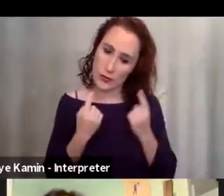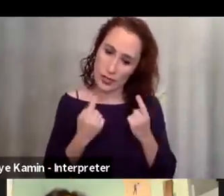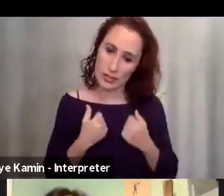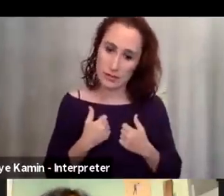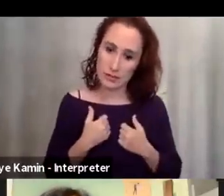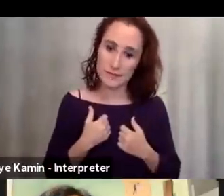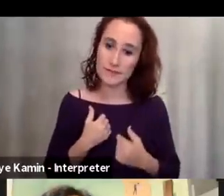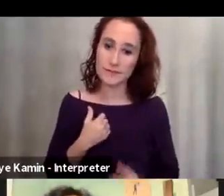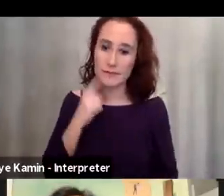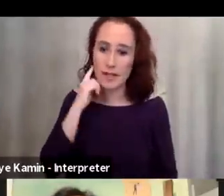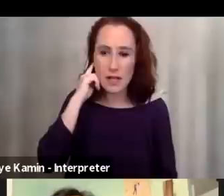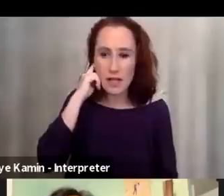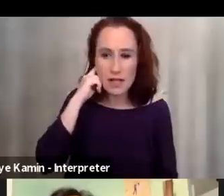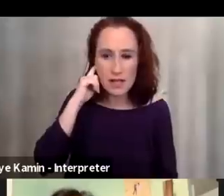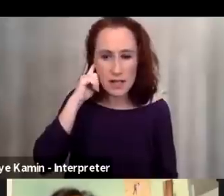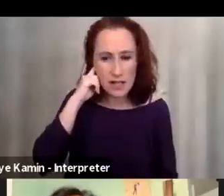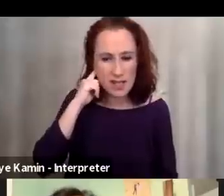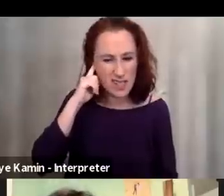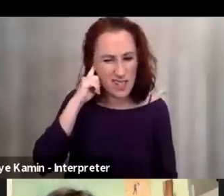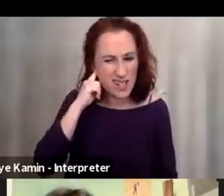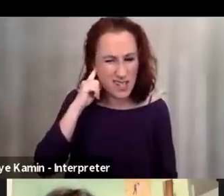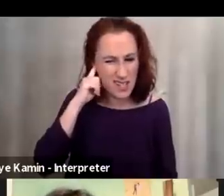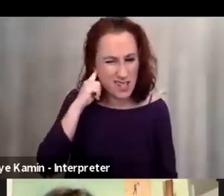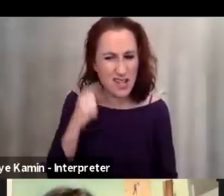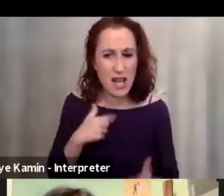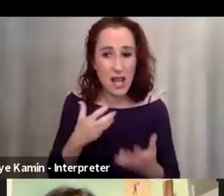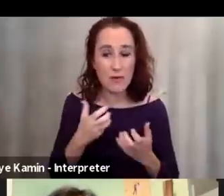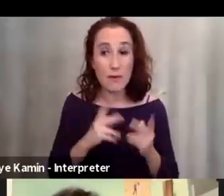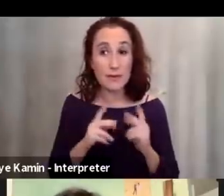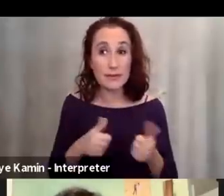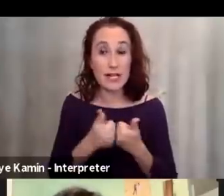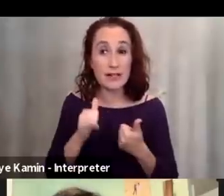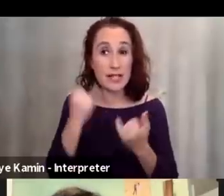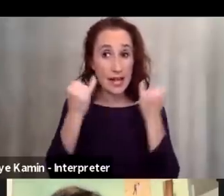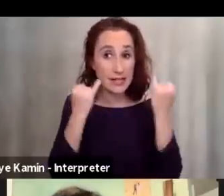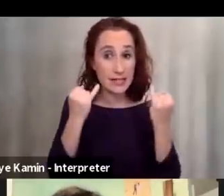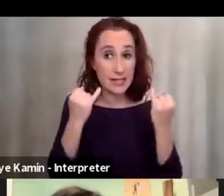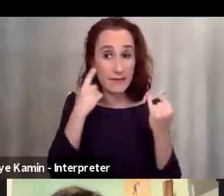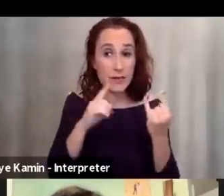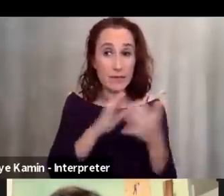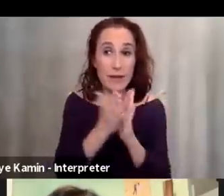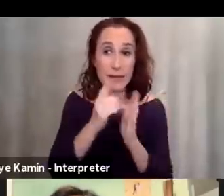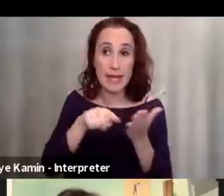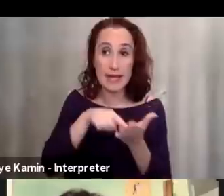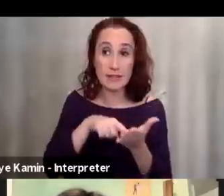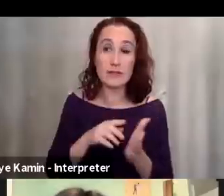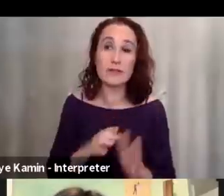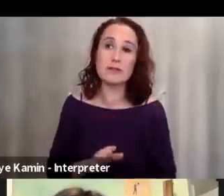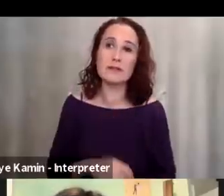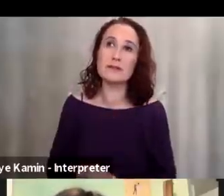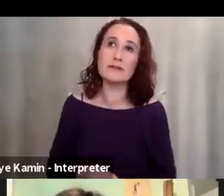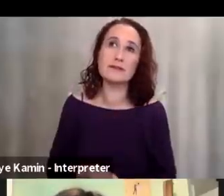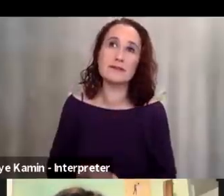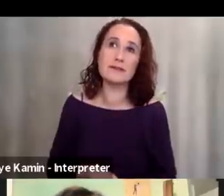also want people to challenge the notion of getting canceled, because most of the time, there's not really